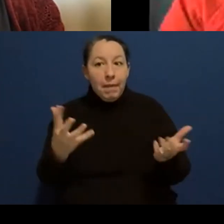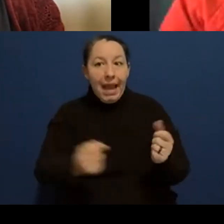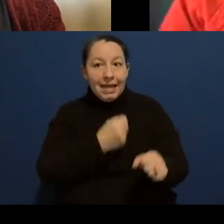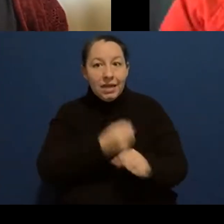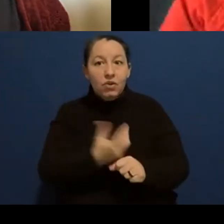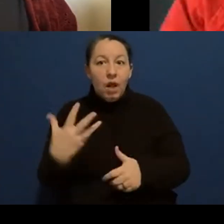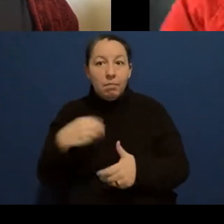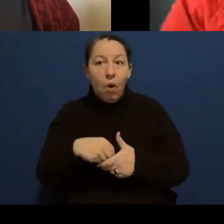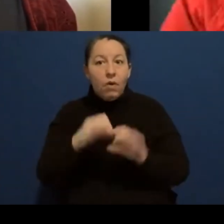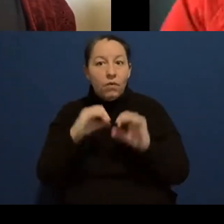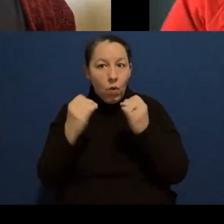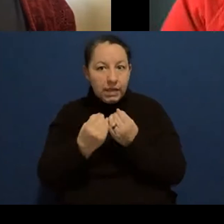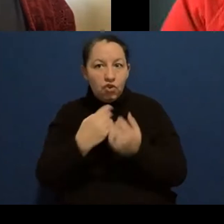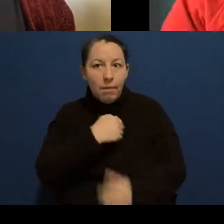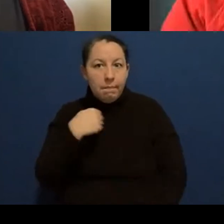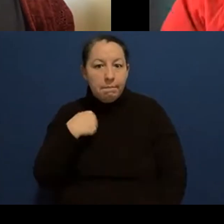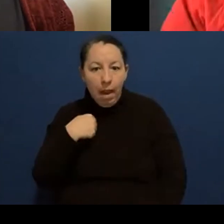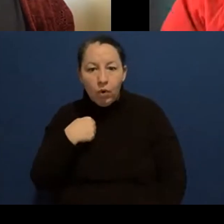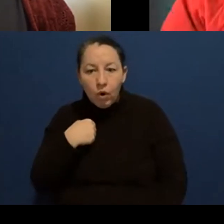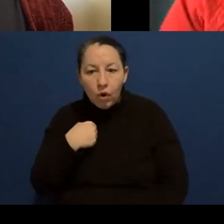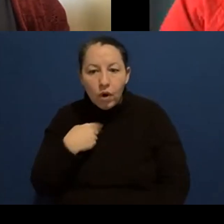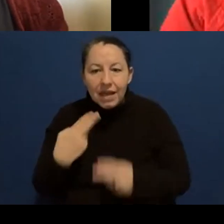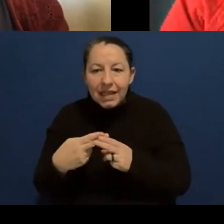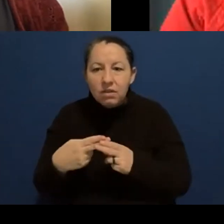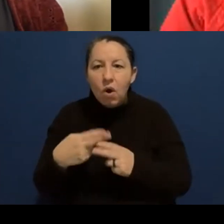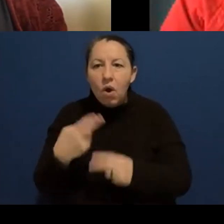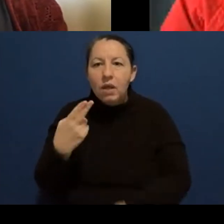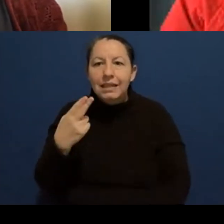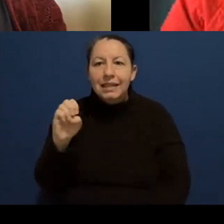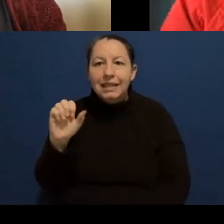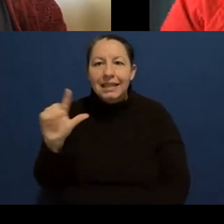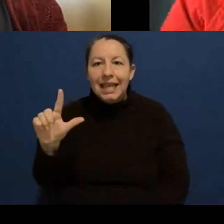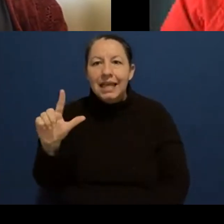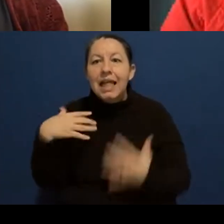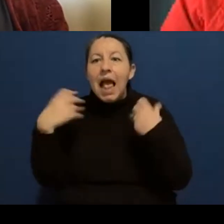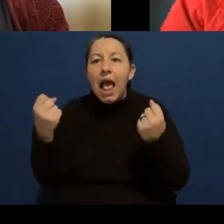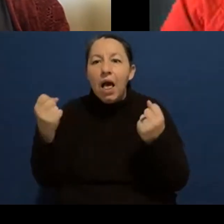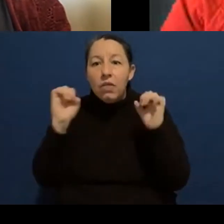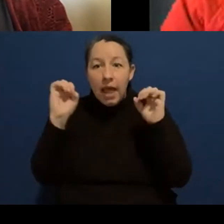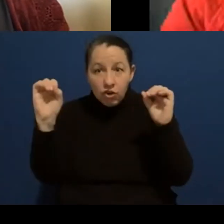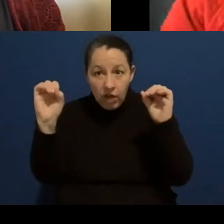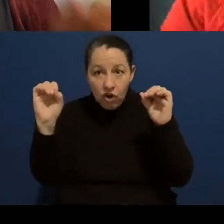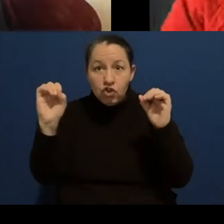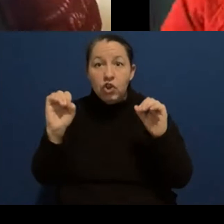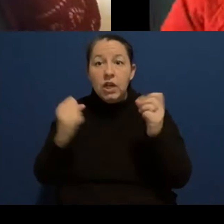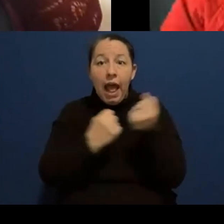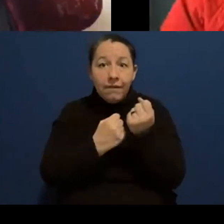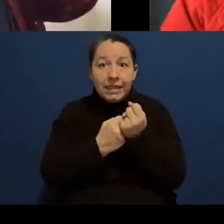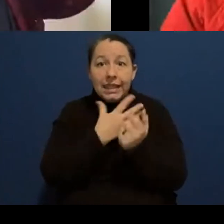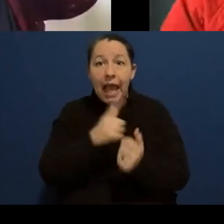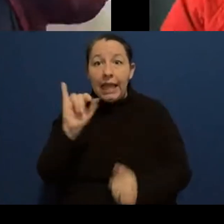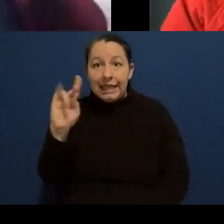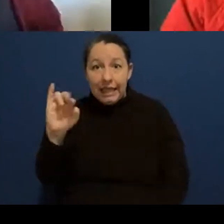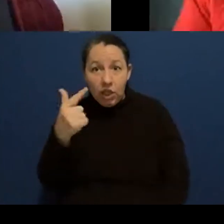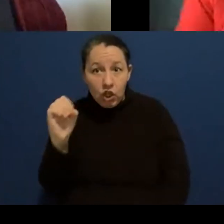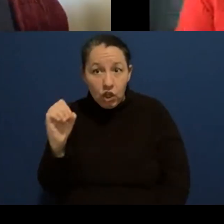organization, a member of, it's called HEAL, Health Education Advocacy and Linkage, with sex trafficking. I don't know if you've heard of it or